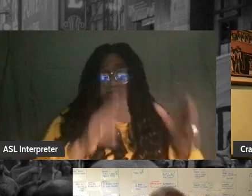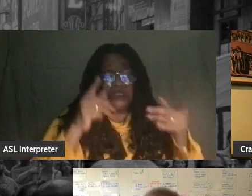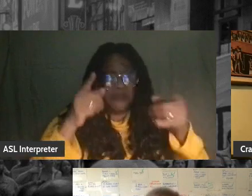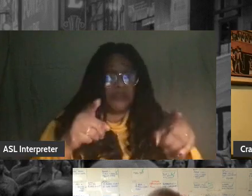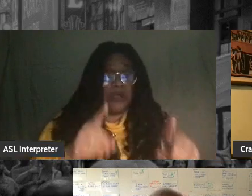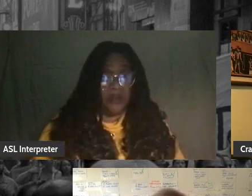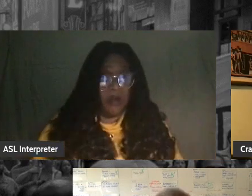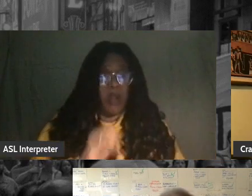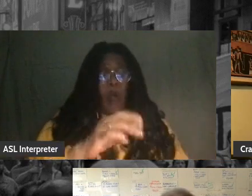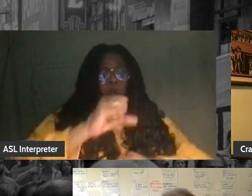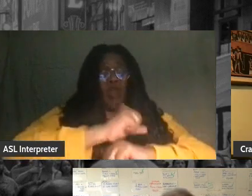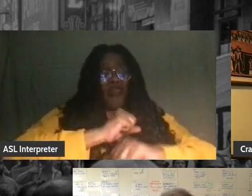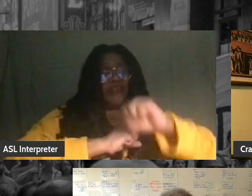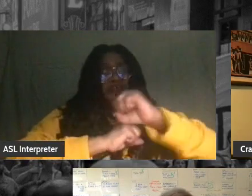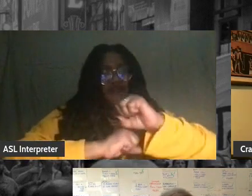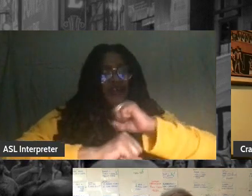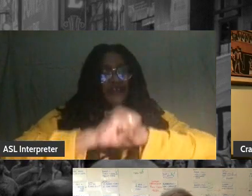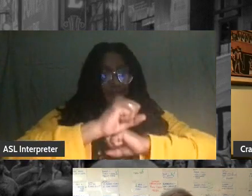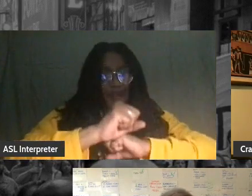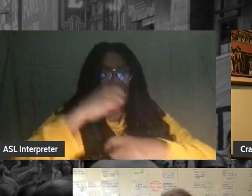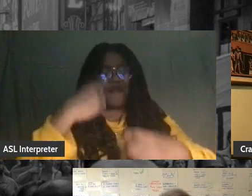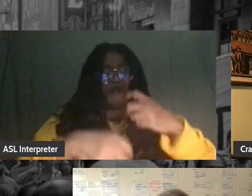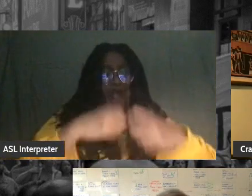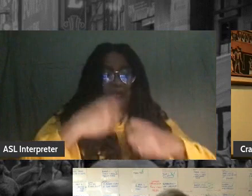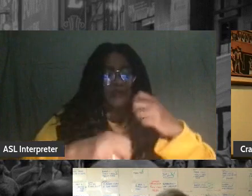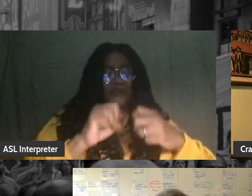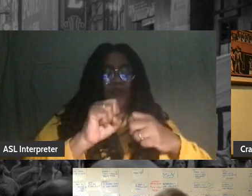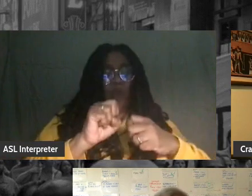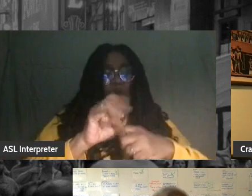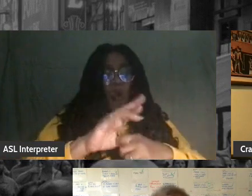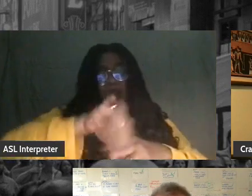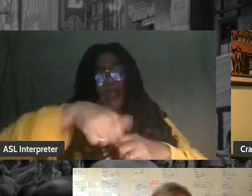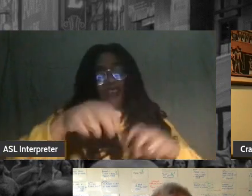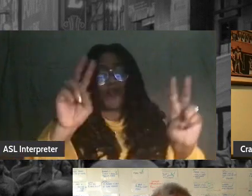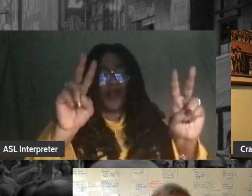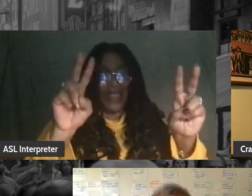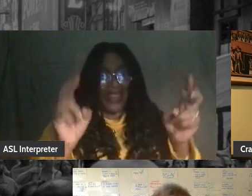on, or structural problems or issues and so on.